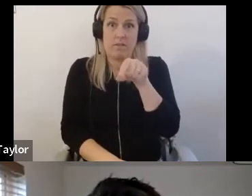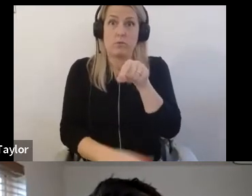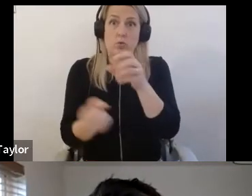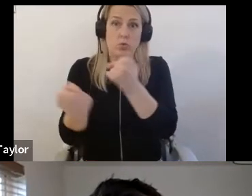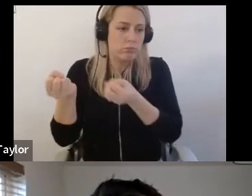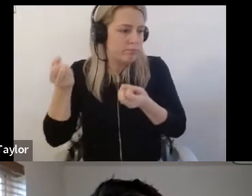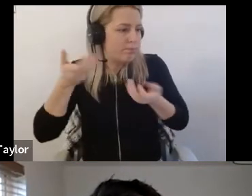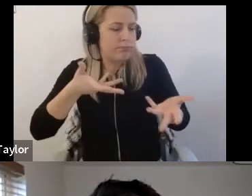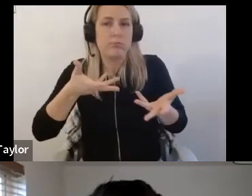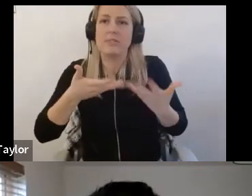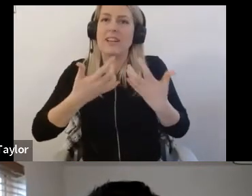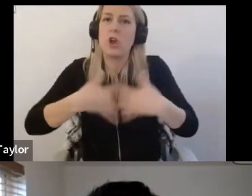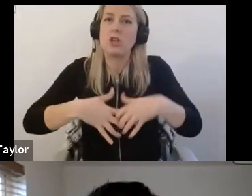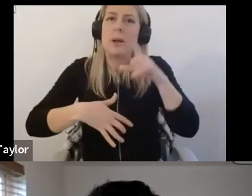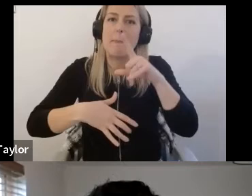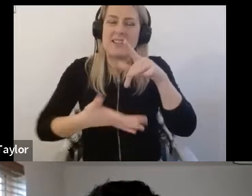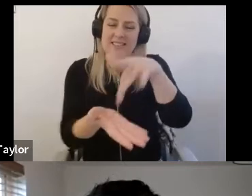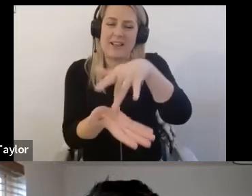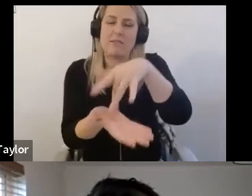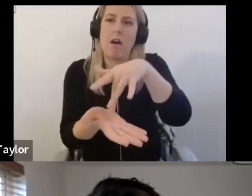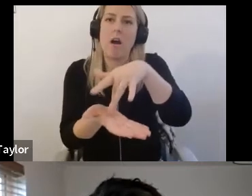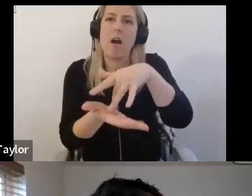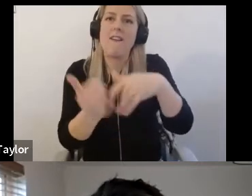education system seems to be creaking.